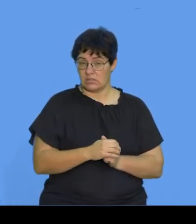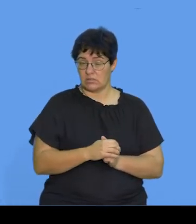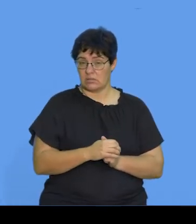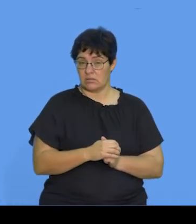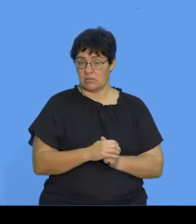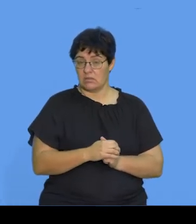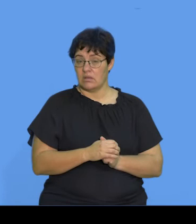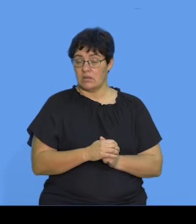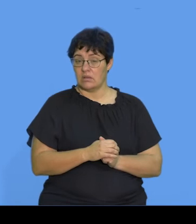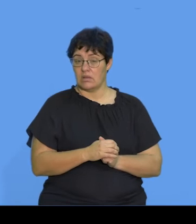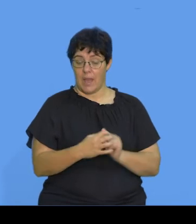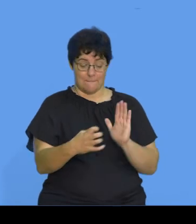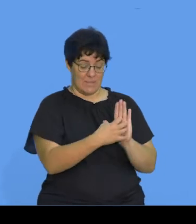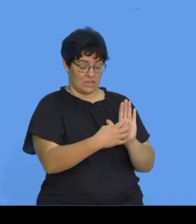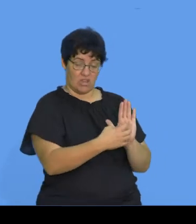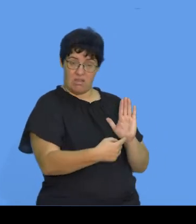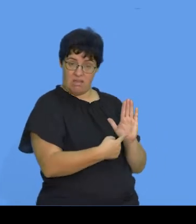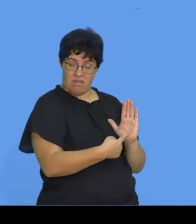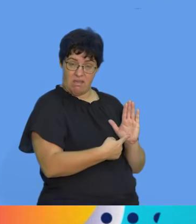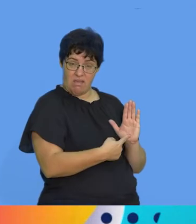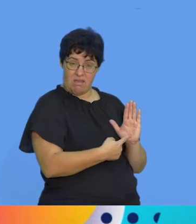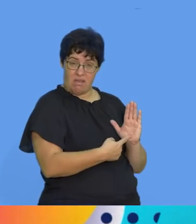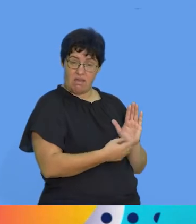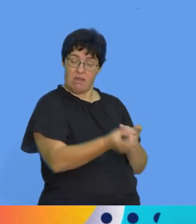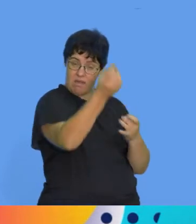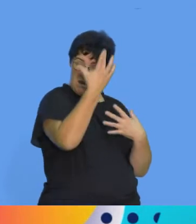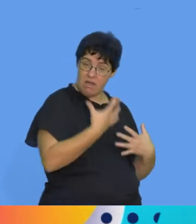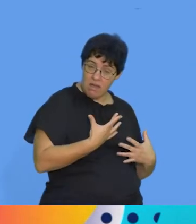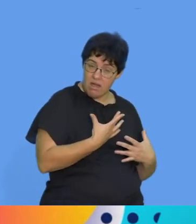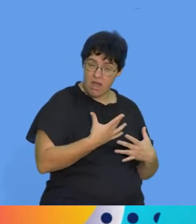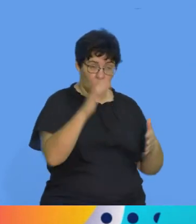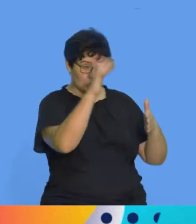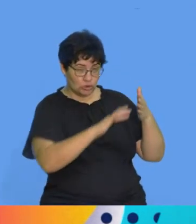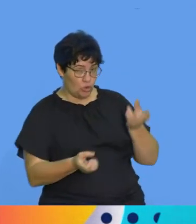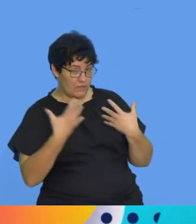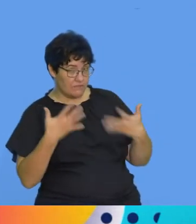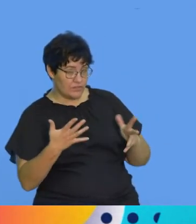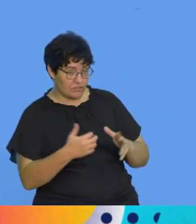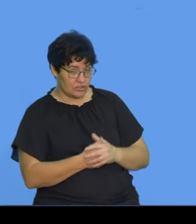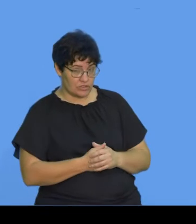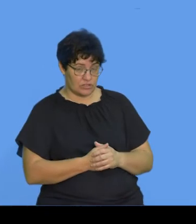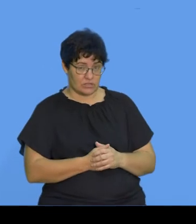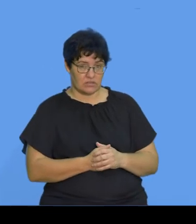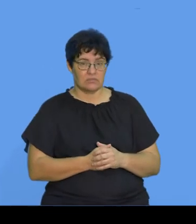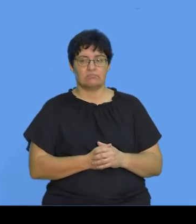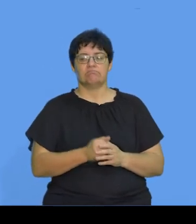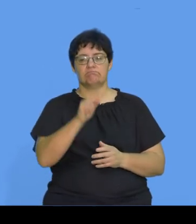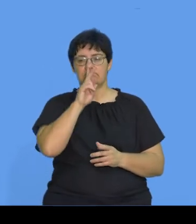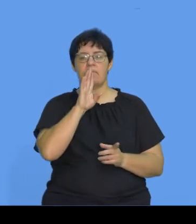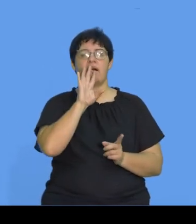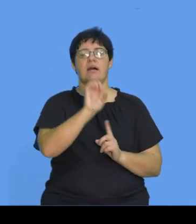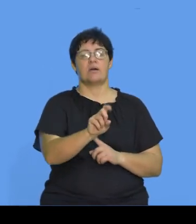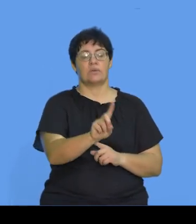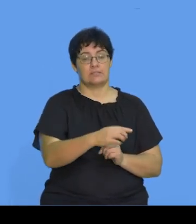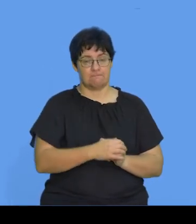see, is the picture telling me a story? Do I know what it's going to tell me? Okay, so let's see what kind of questions we